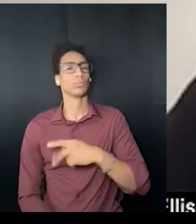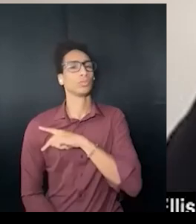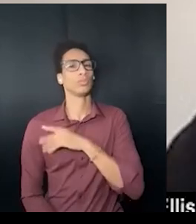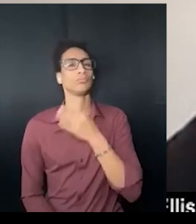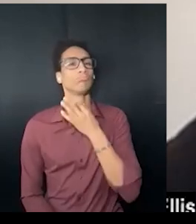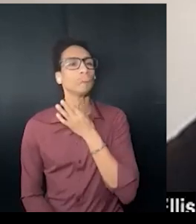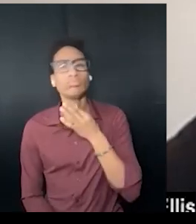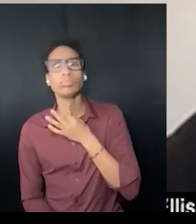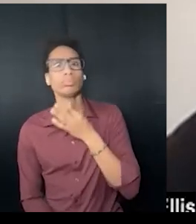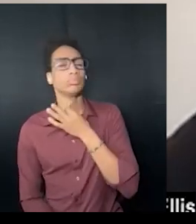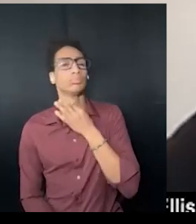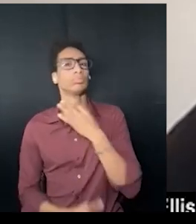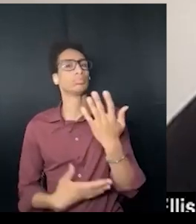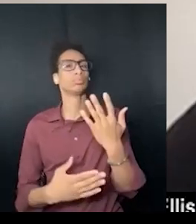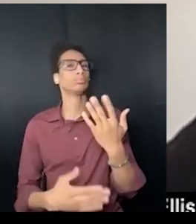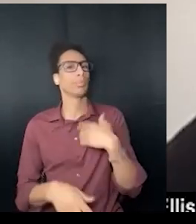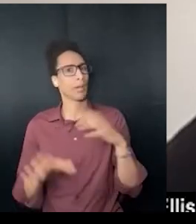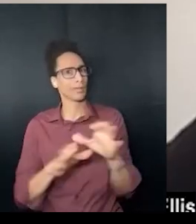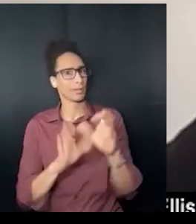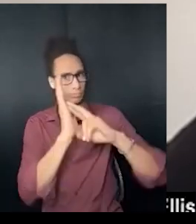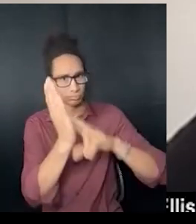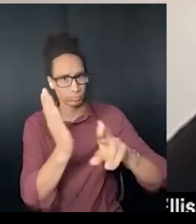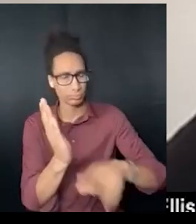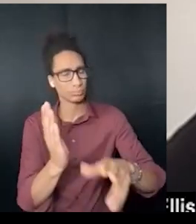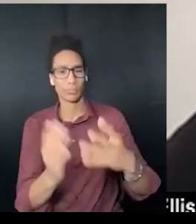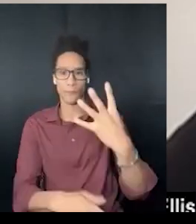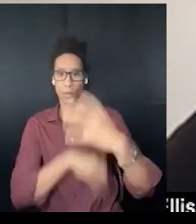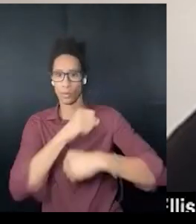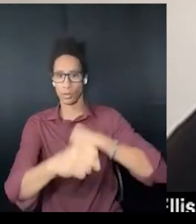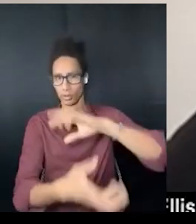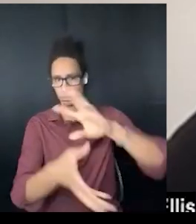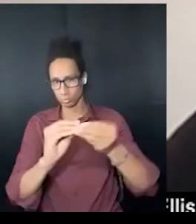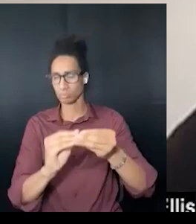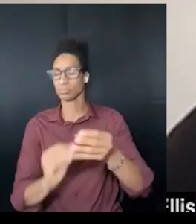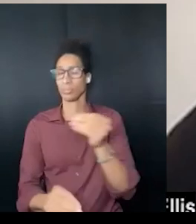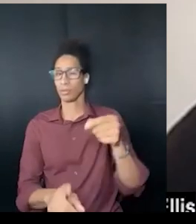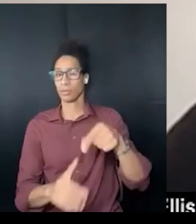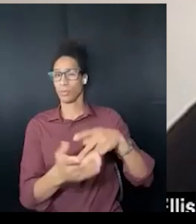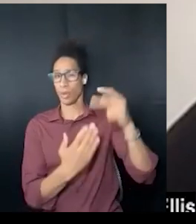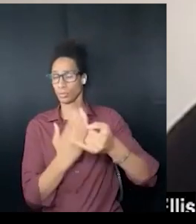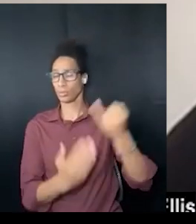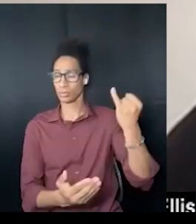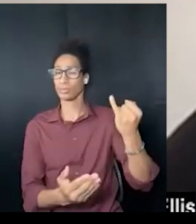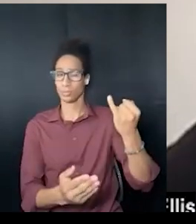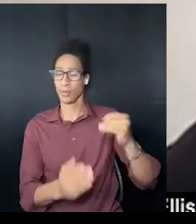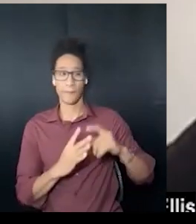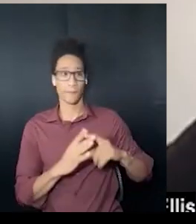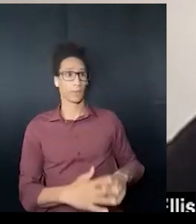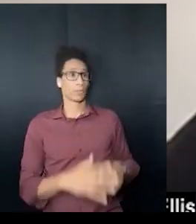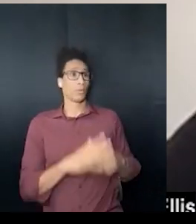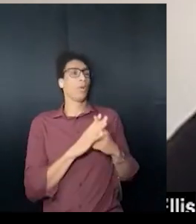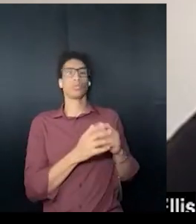conducted over about a 4-year period. And the project really evolved from kind of a